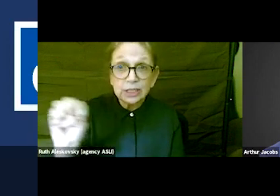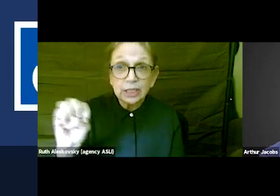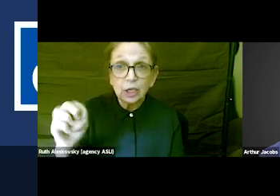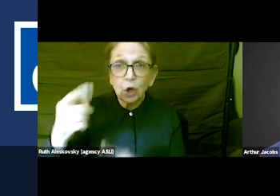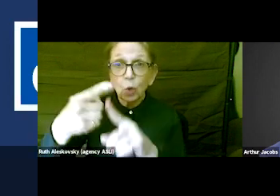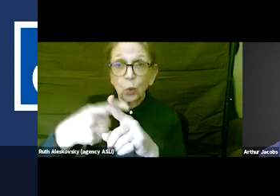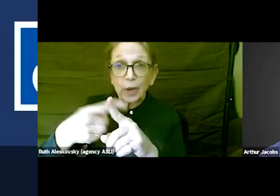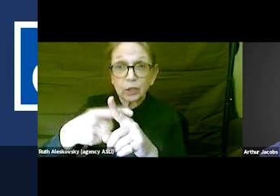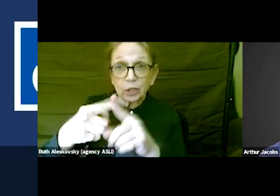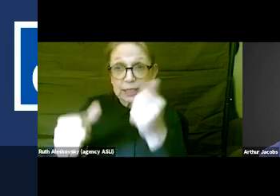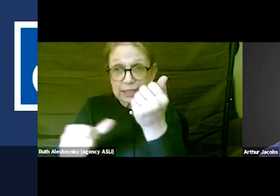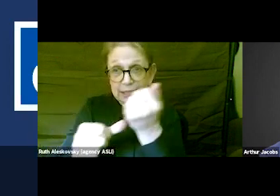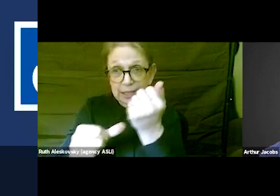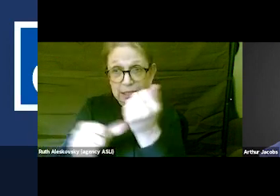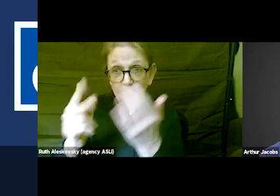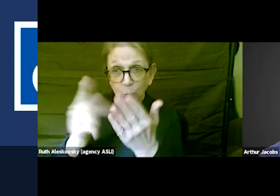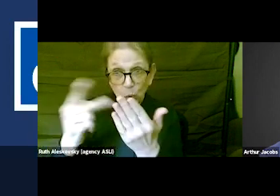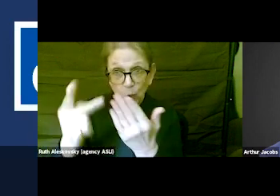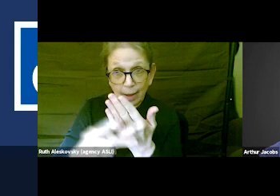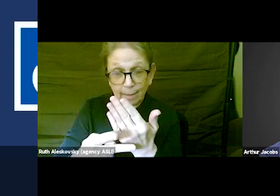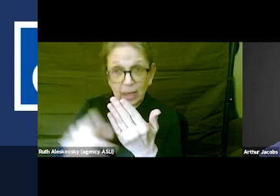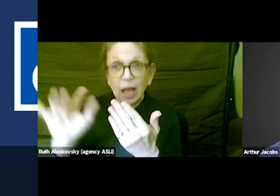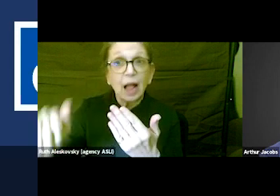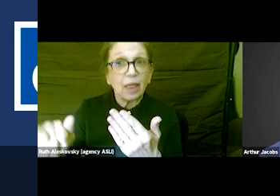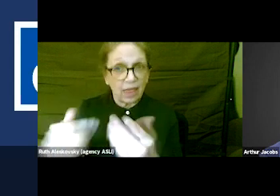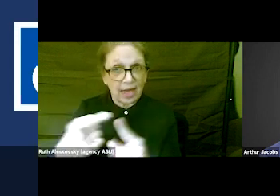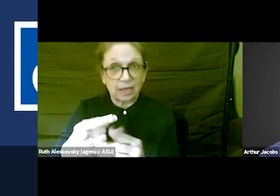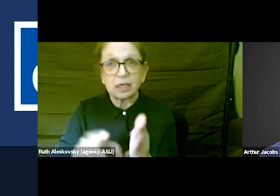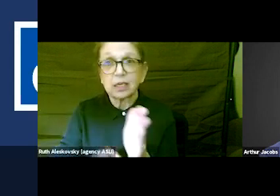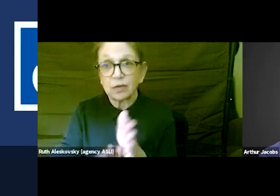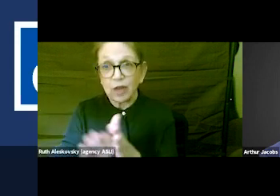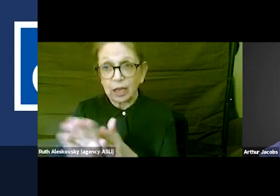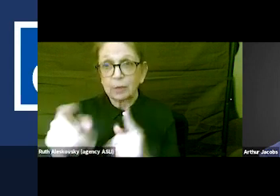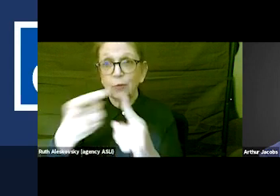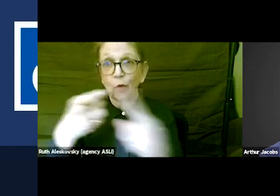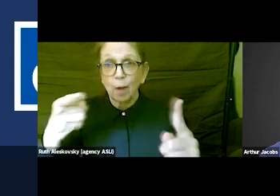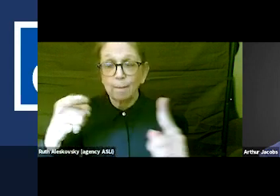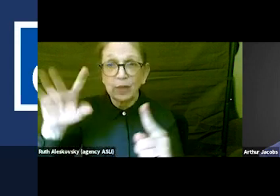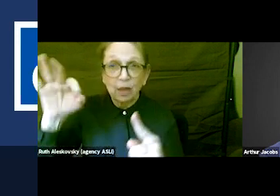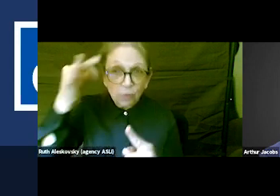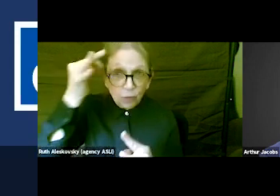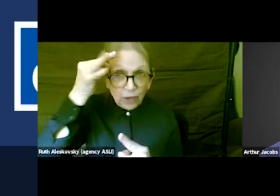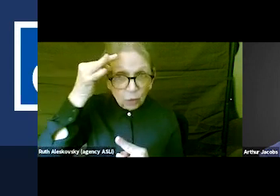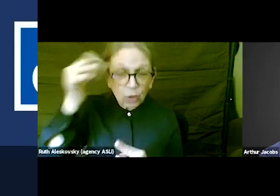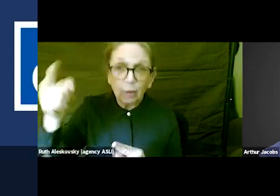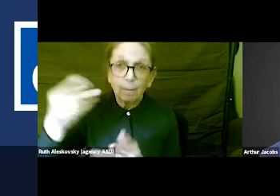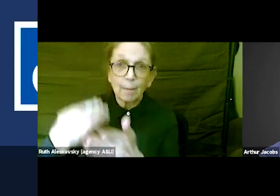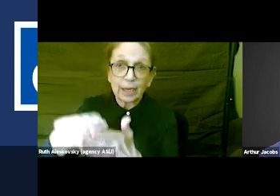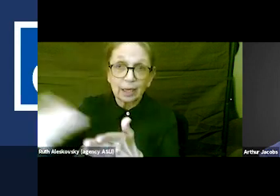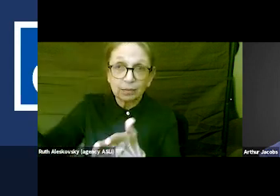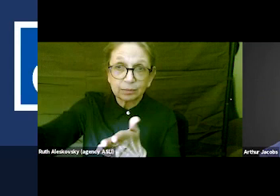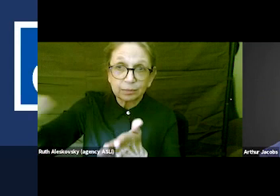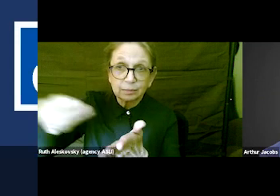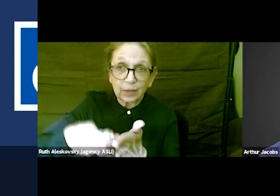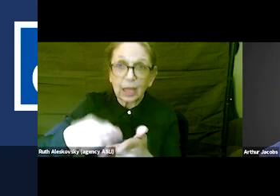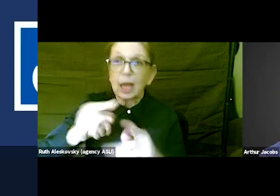that has come about from the federal stimulus packages that have come out recently, which is administered by the